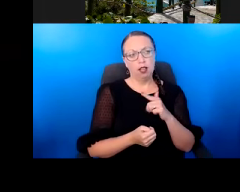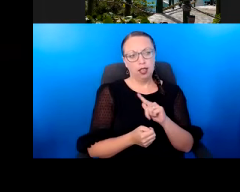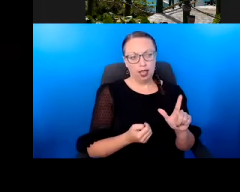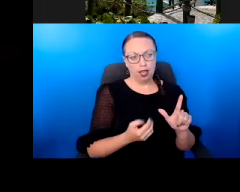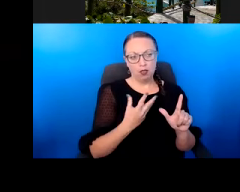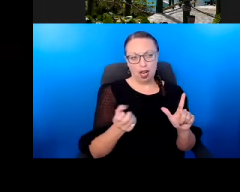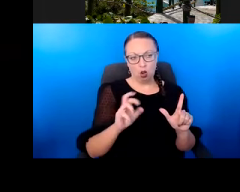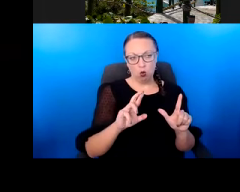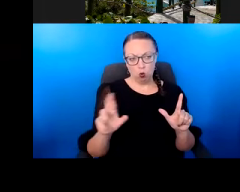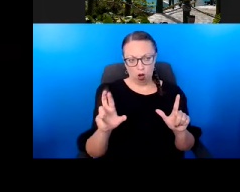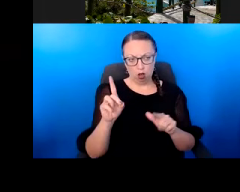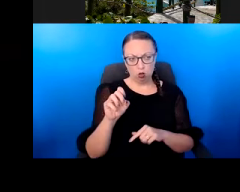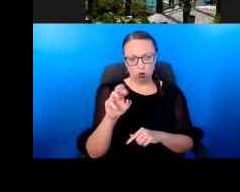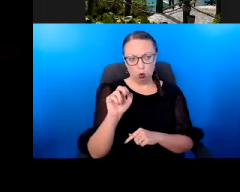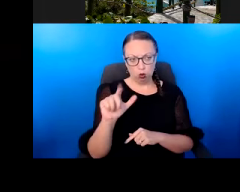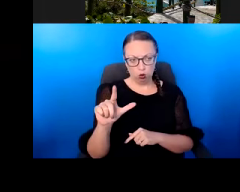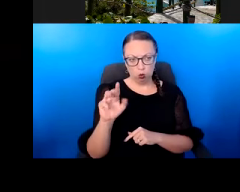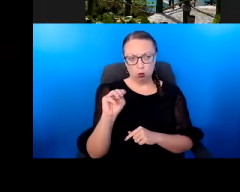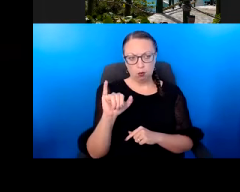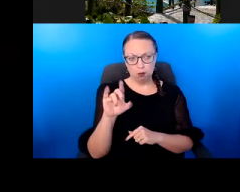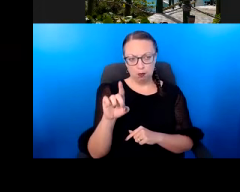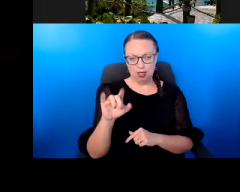right dorsal mid-insula.